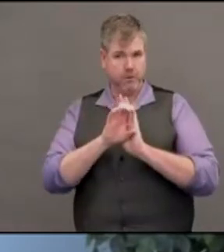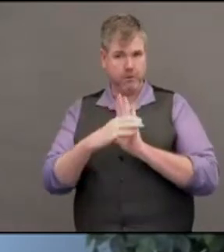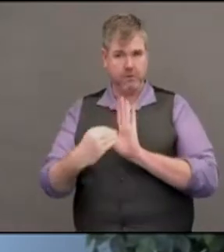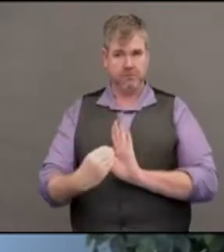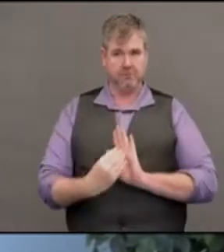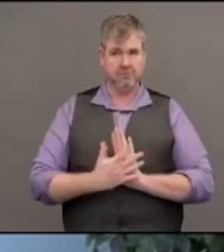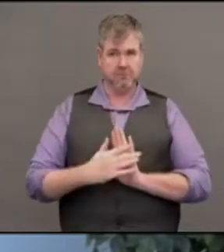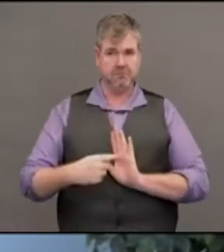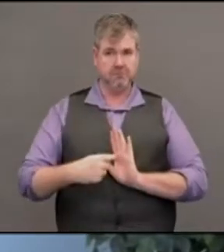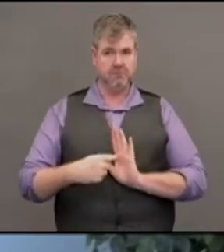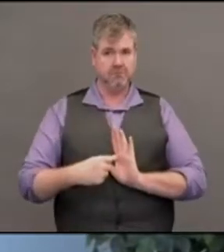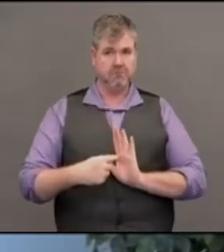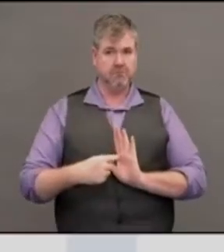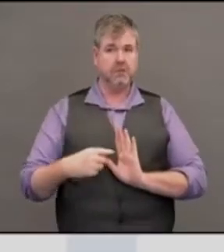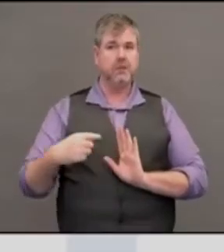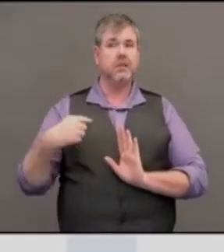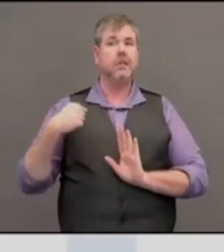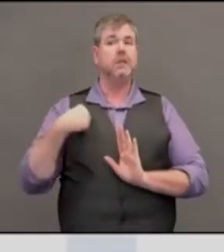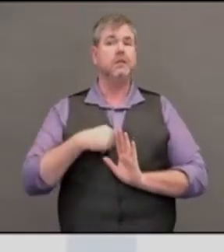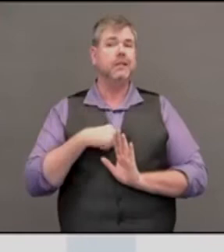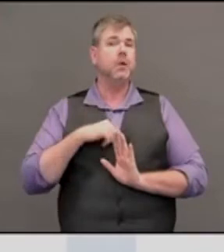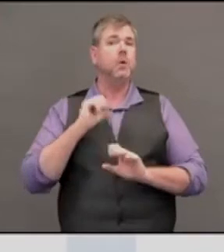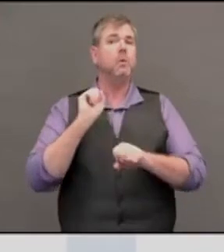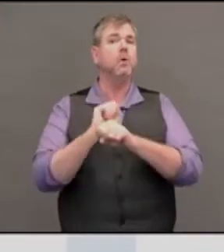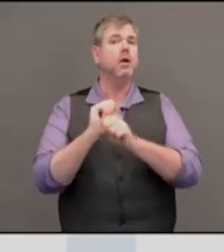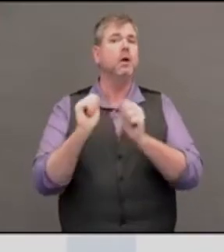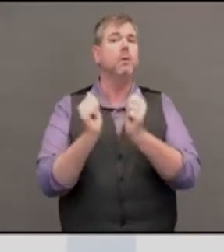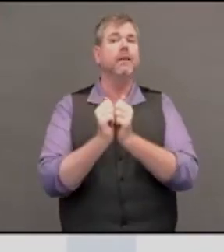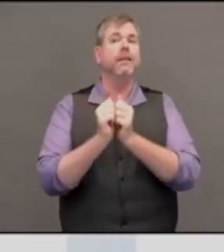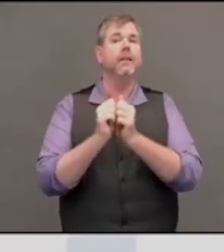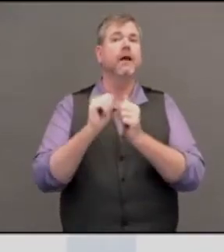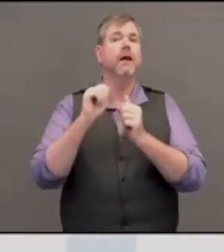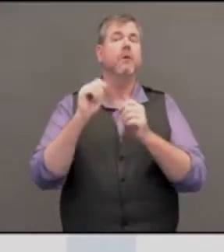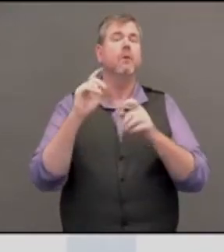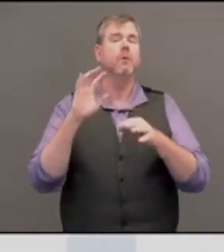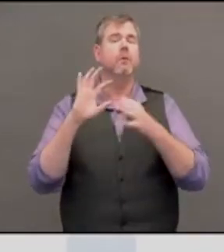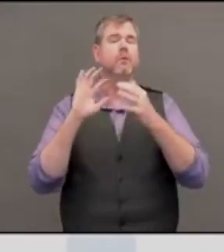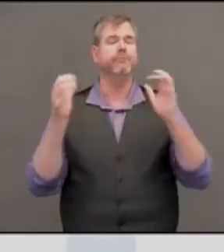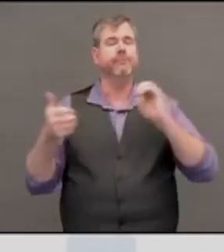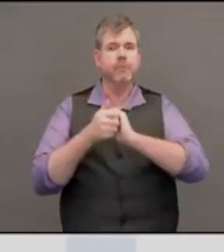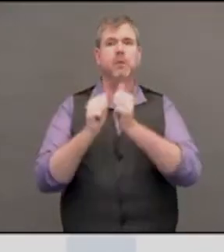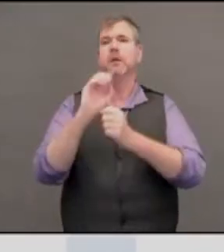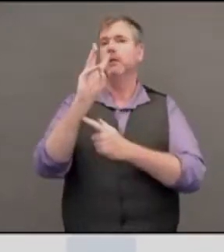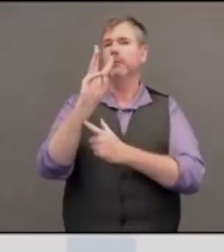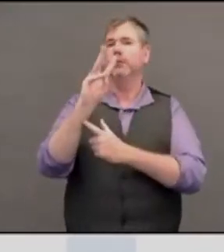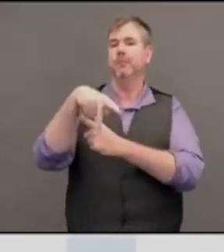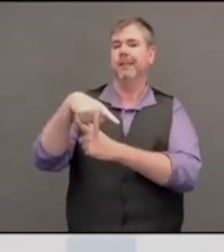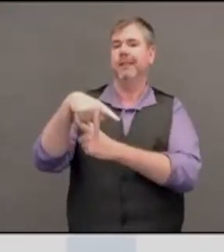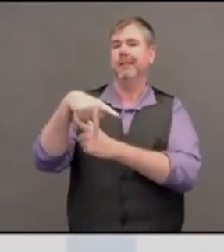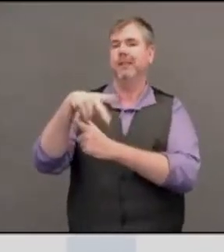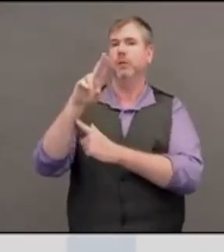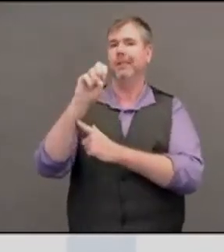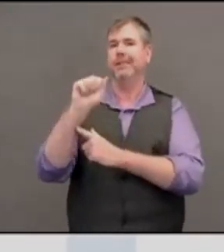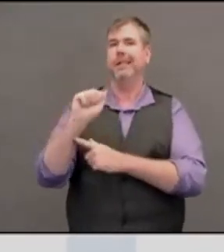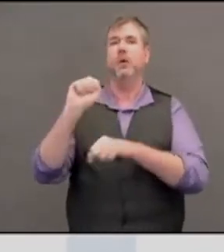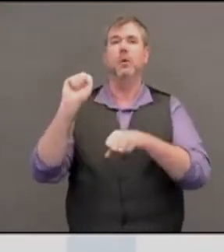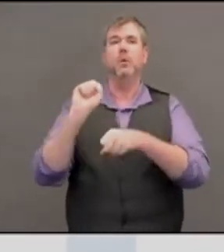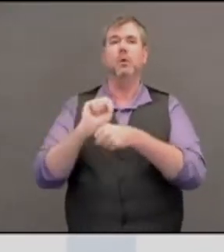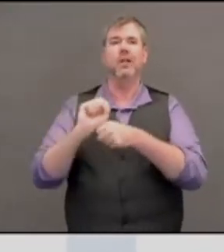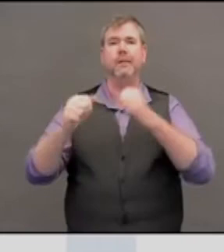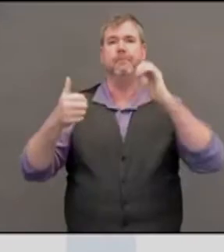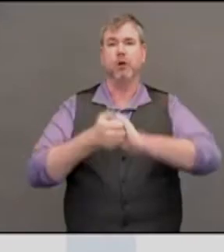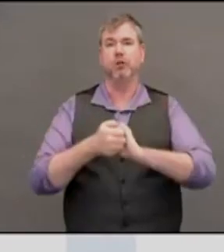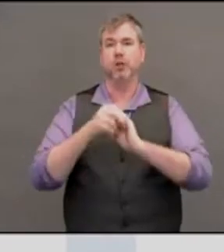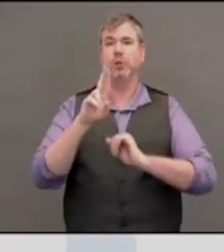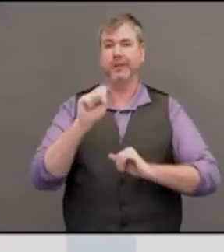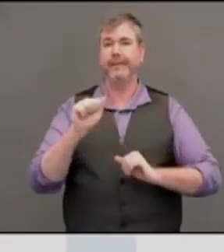USA, and they can also call the phone number at the bottom of the badge, which is the business call center, and then they can ask them for our names to verify that